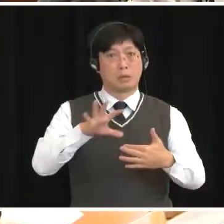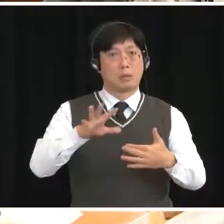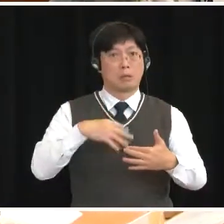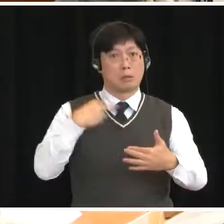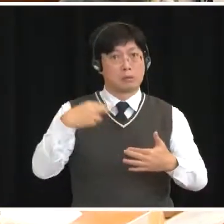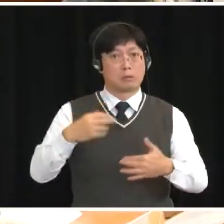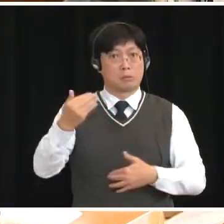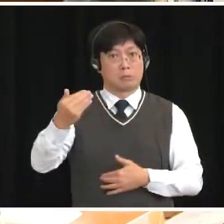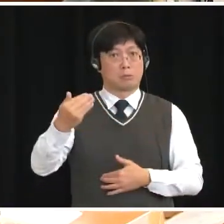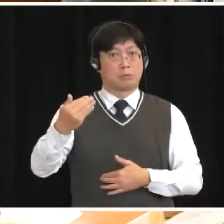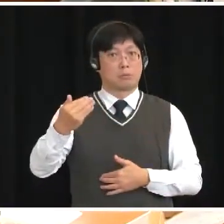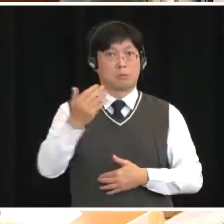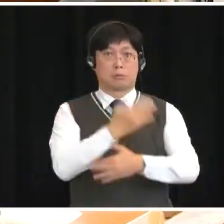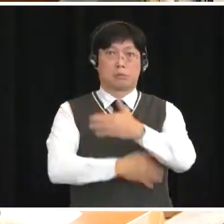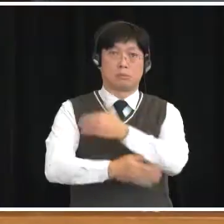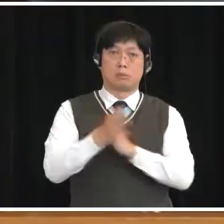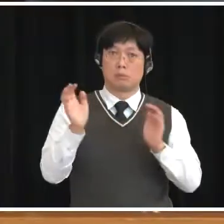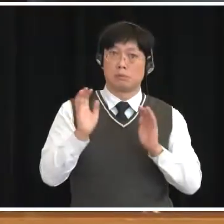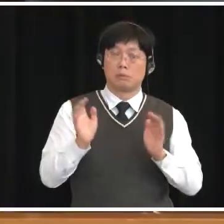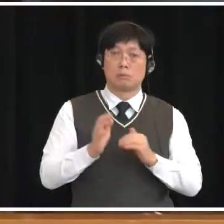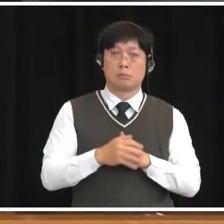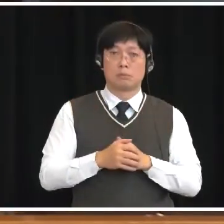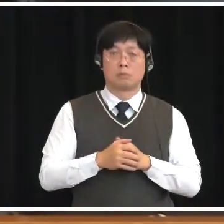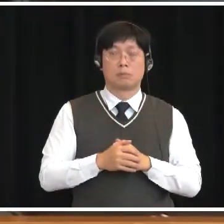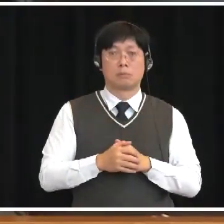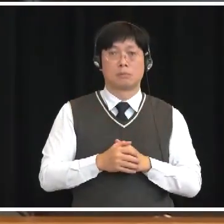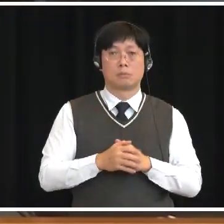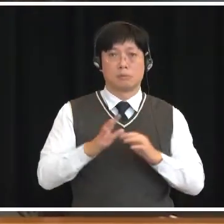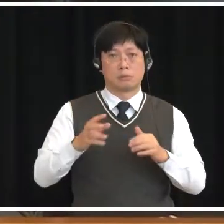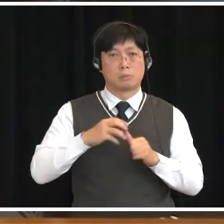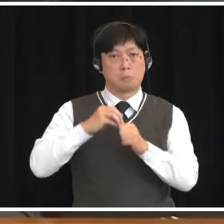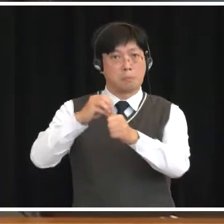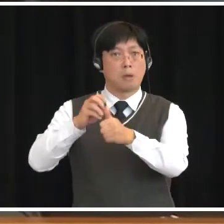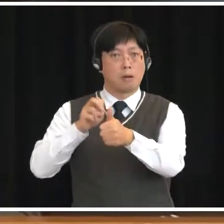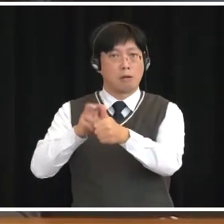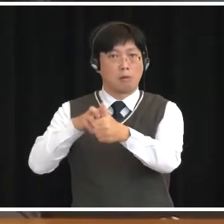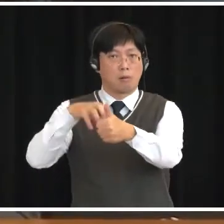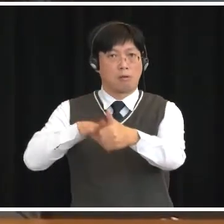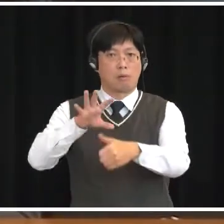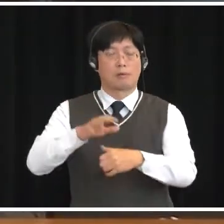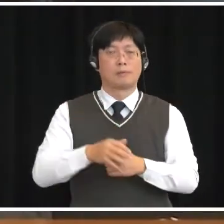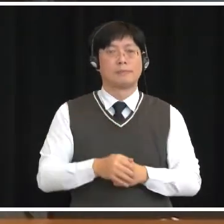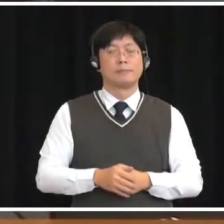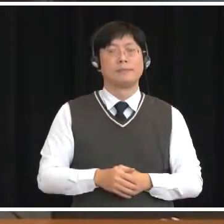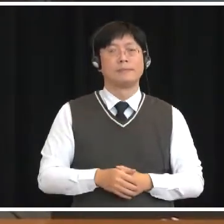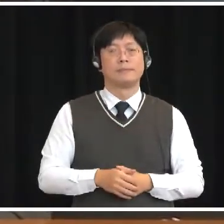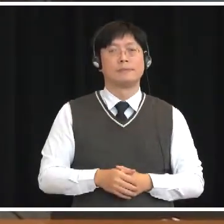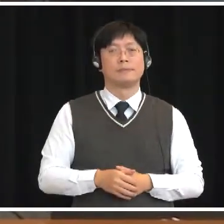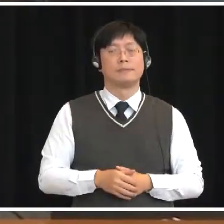Thank you. Just a few quick follow-up questions. First, on the issue of attempted suicide and the